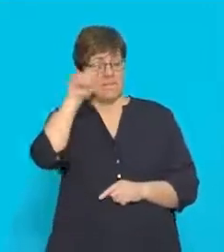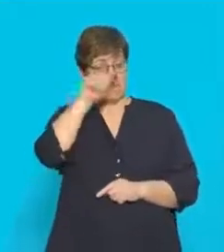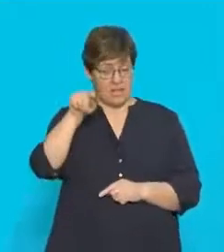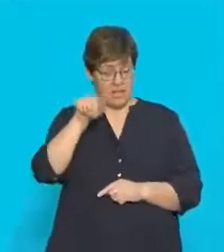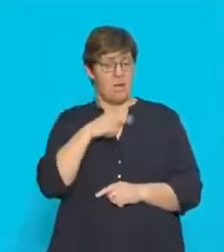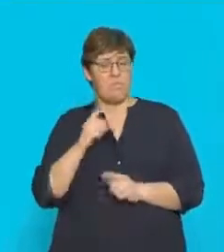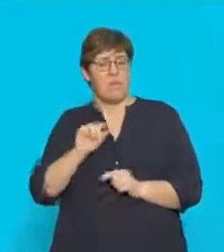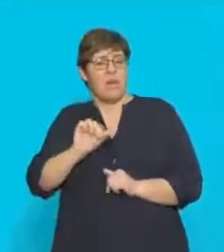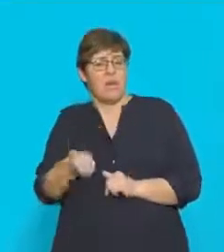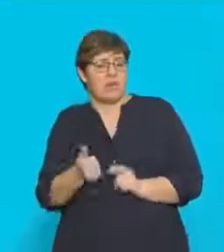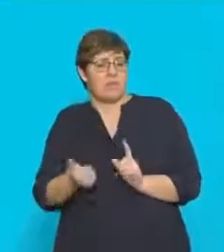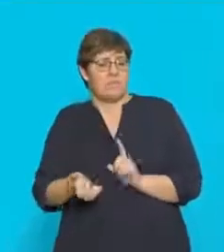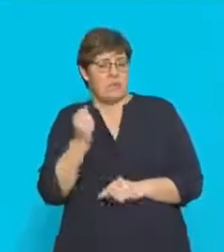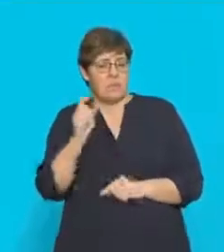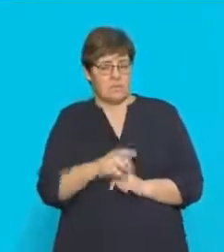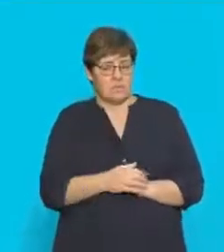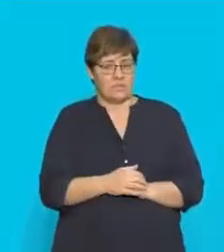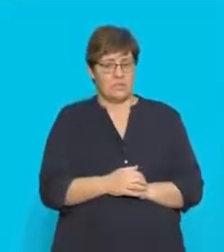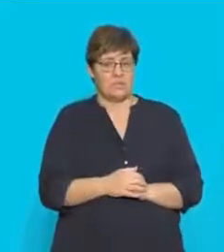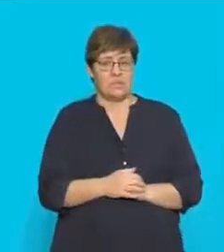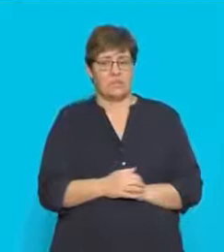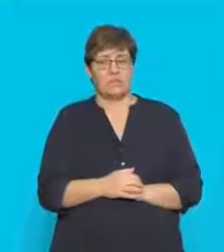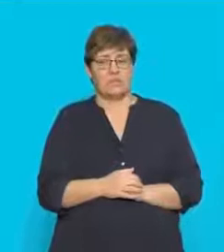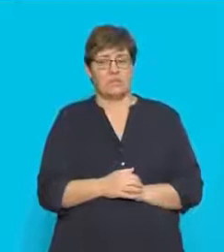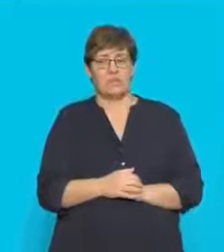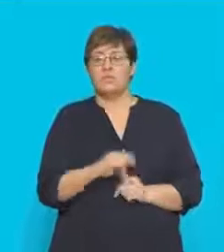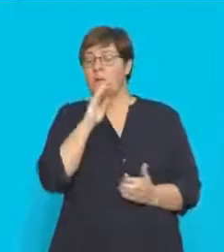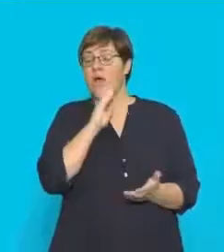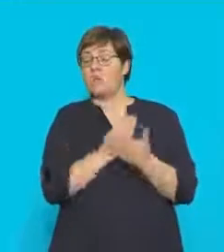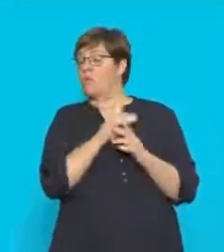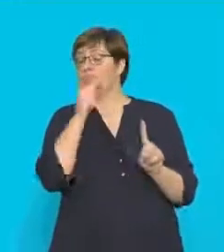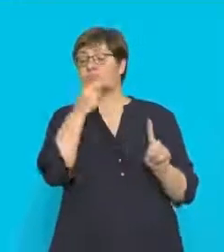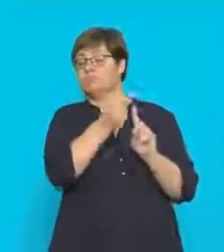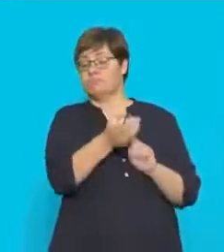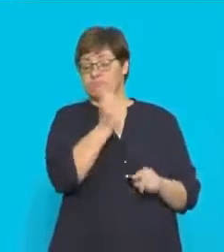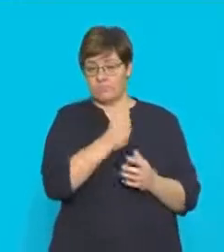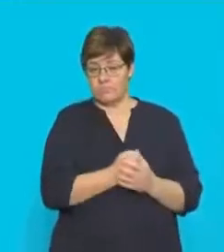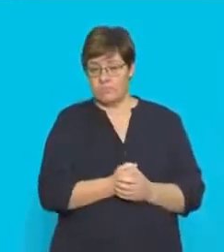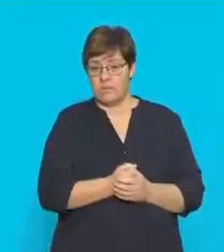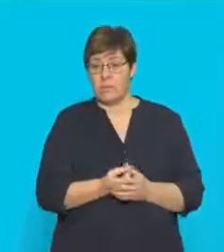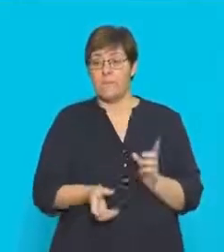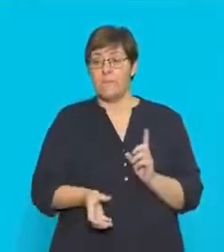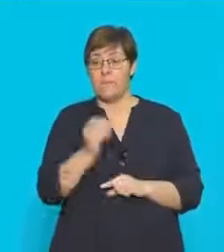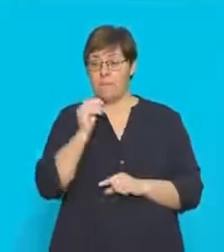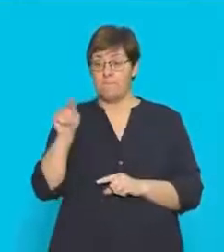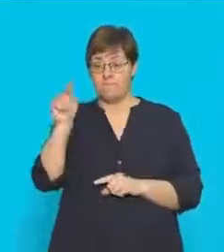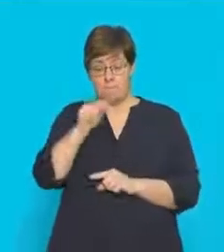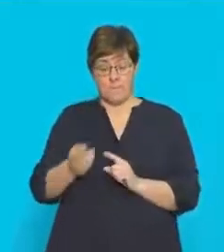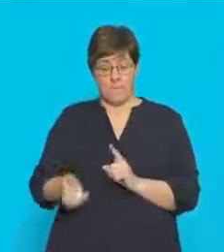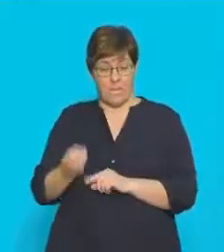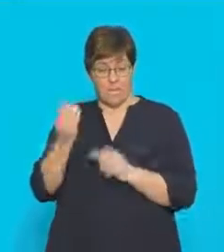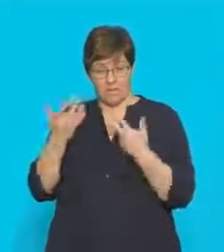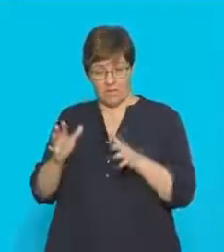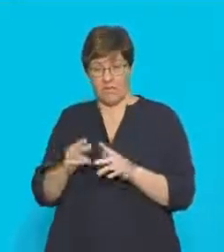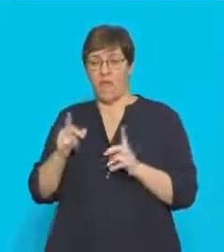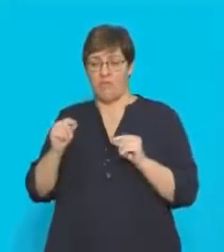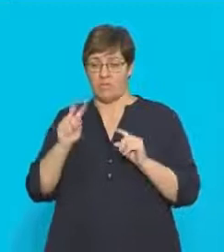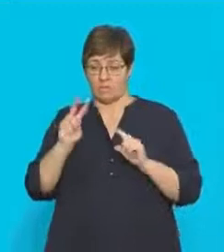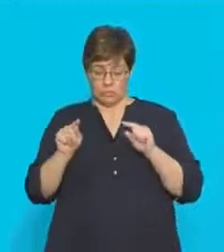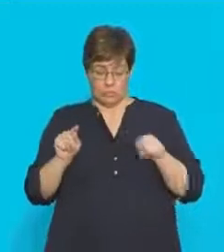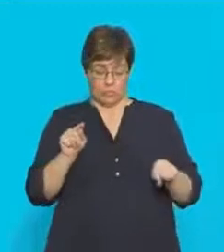we can find? We will solve it slowly, but just to make sure where we're heading. Once we found this angle theta, we'll have two angles